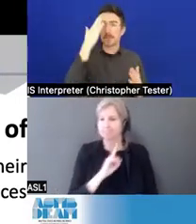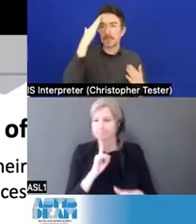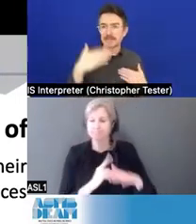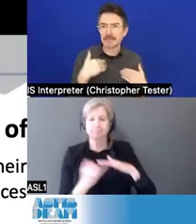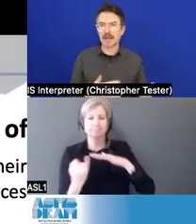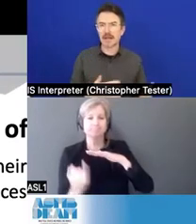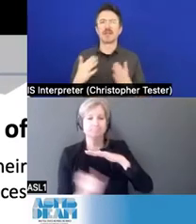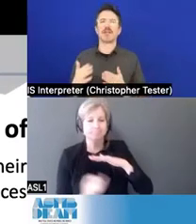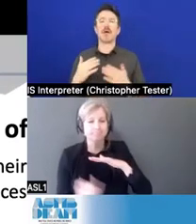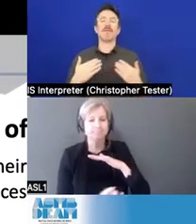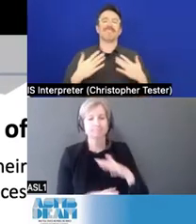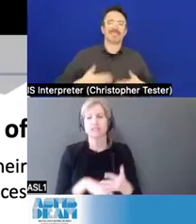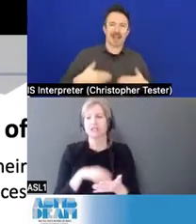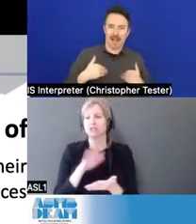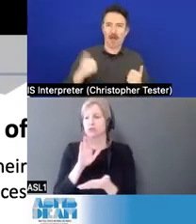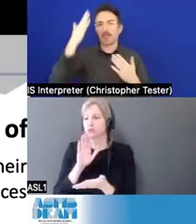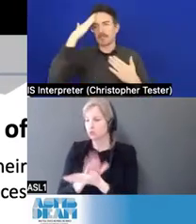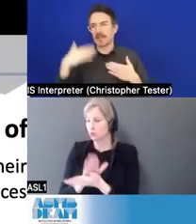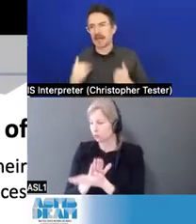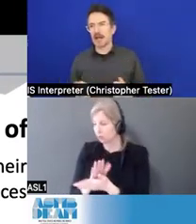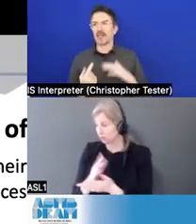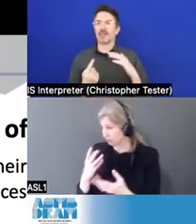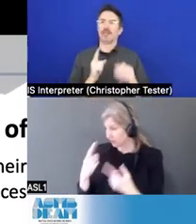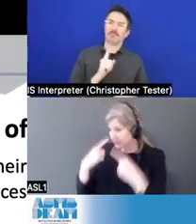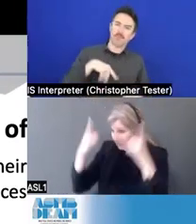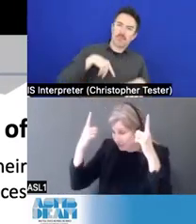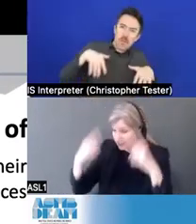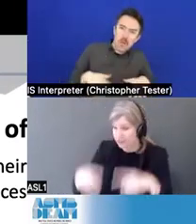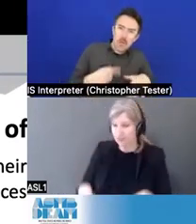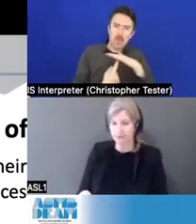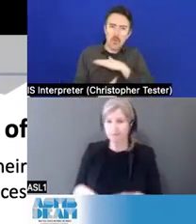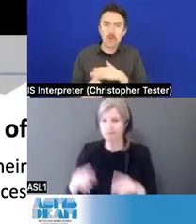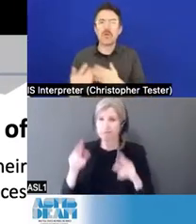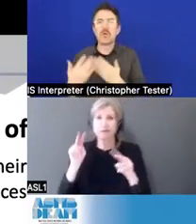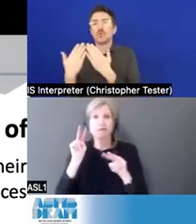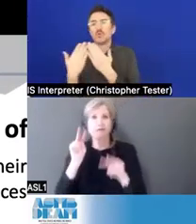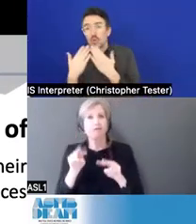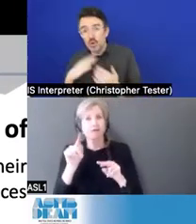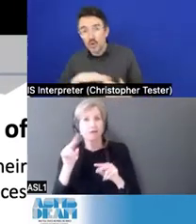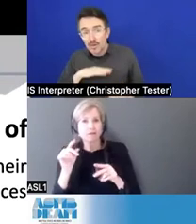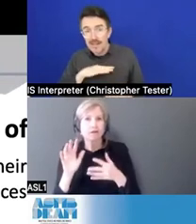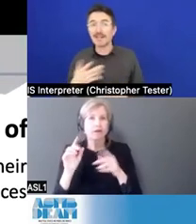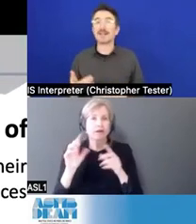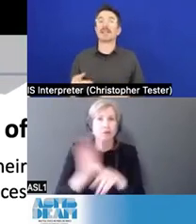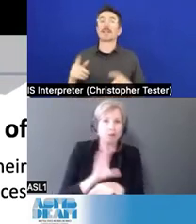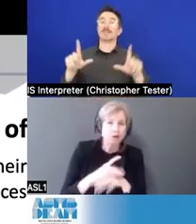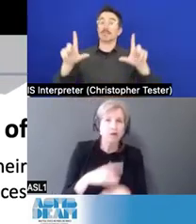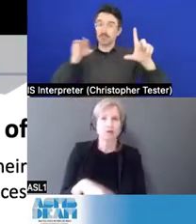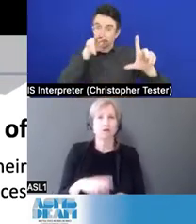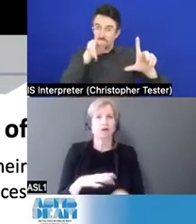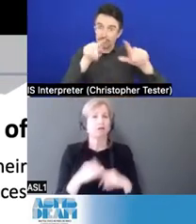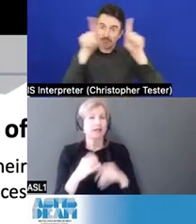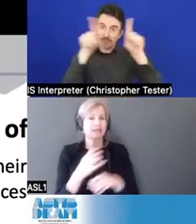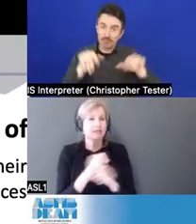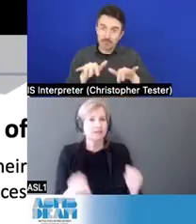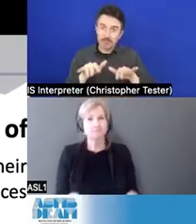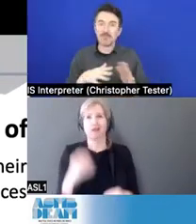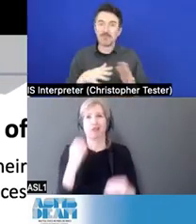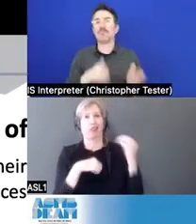school year and academic success, amount of screen time, online safety, eating junk food or sweets,